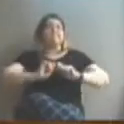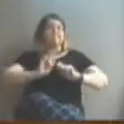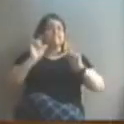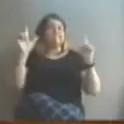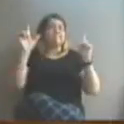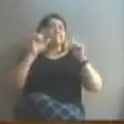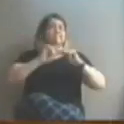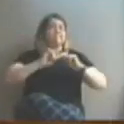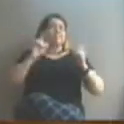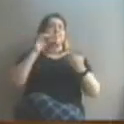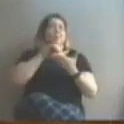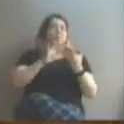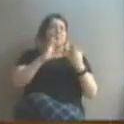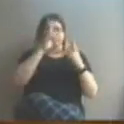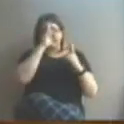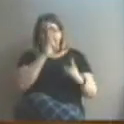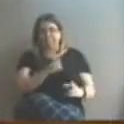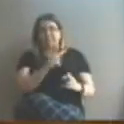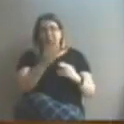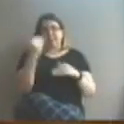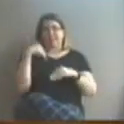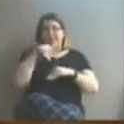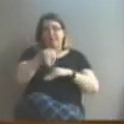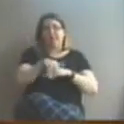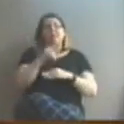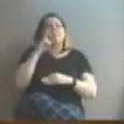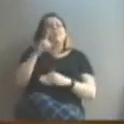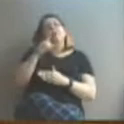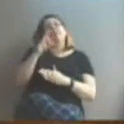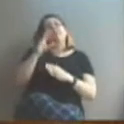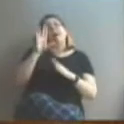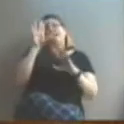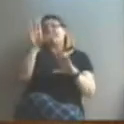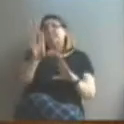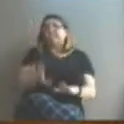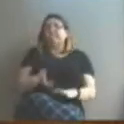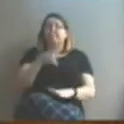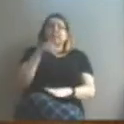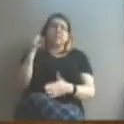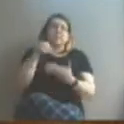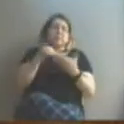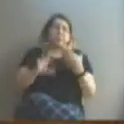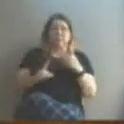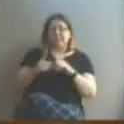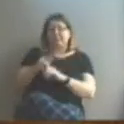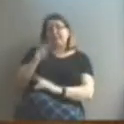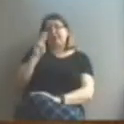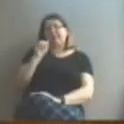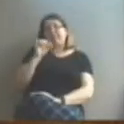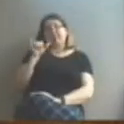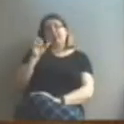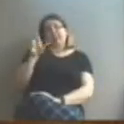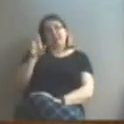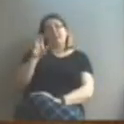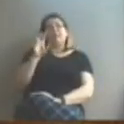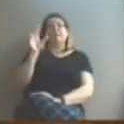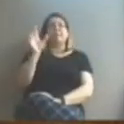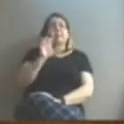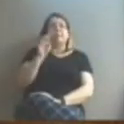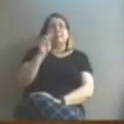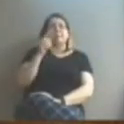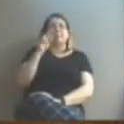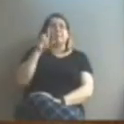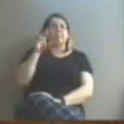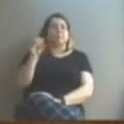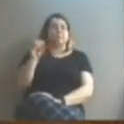were recognized last night as the outstanding high school seniors by our mayor at Louisville Metro Hall. And we